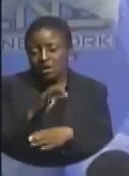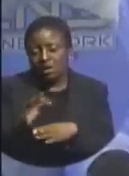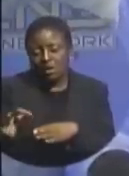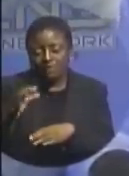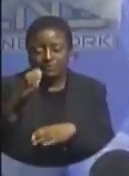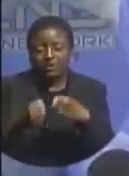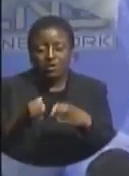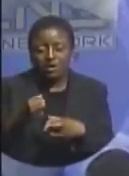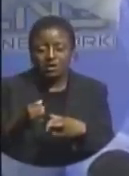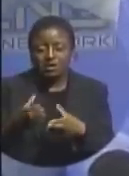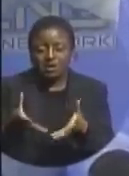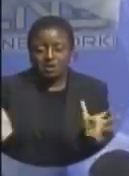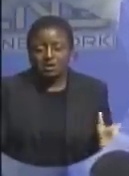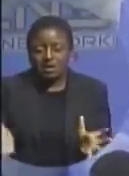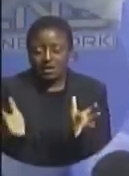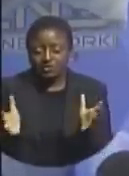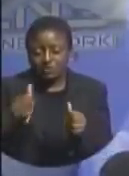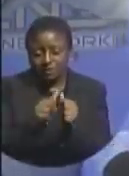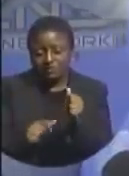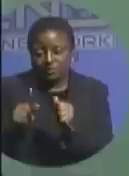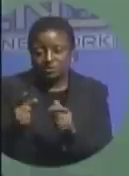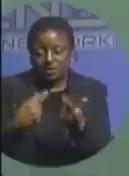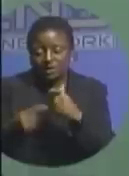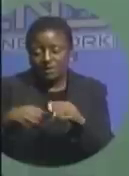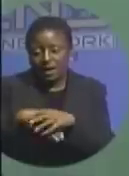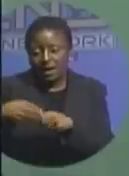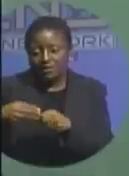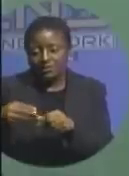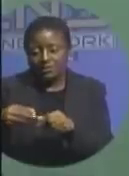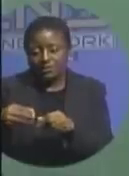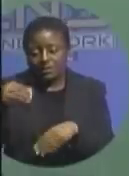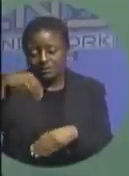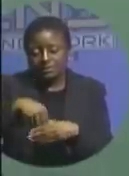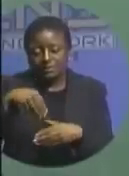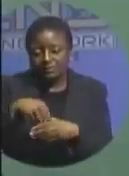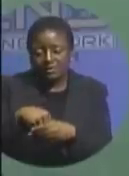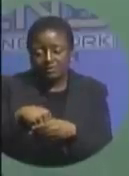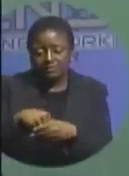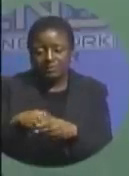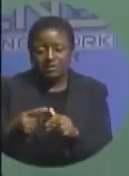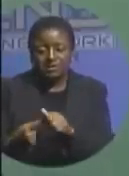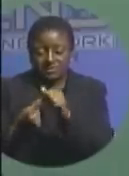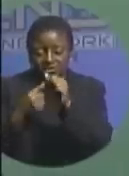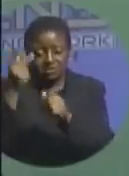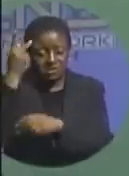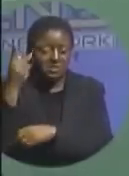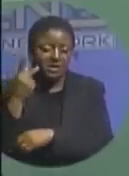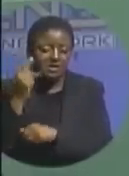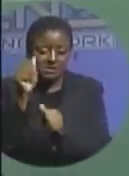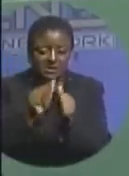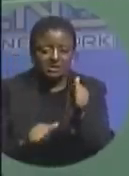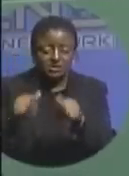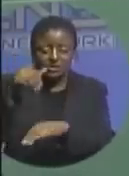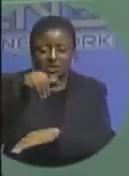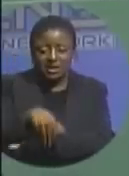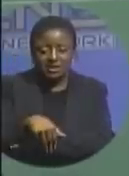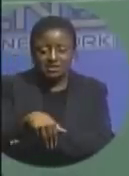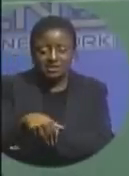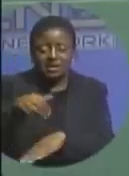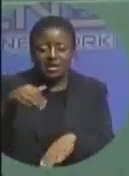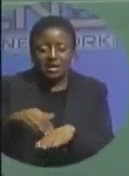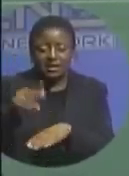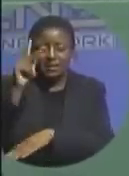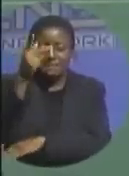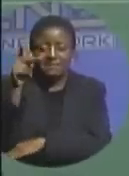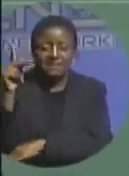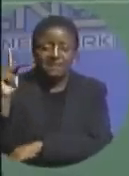participate, and especially parents to support each night on the Pinewood Community Basketball Courts. And the camp would